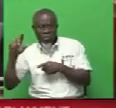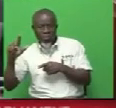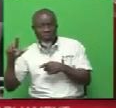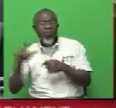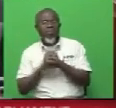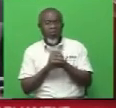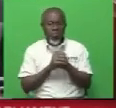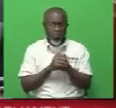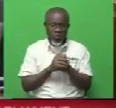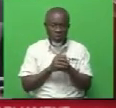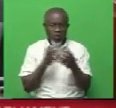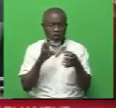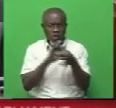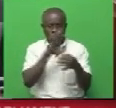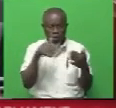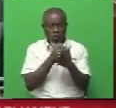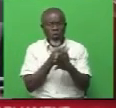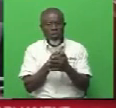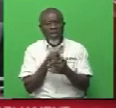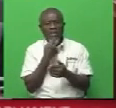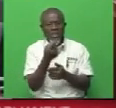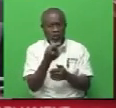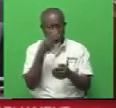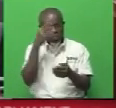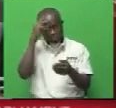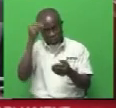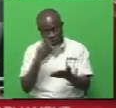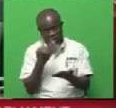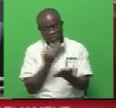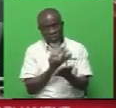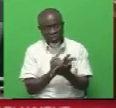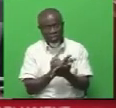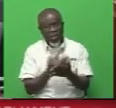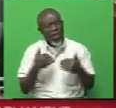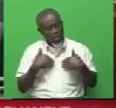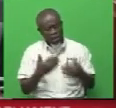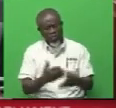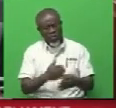Senator Vera.